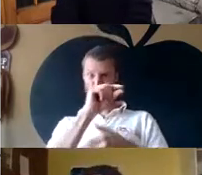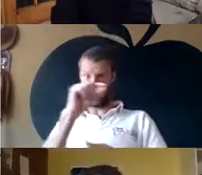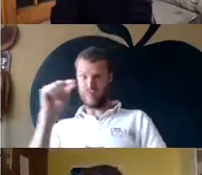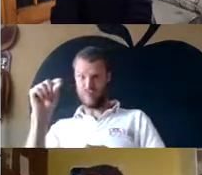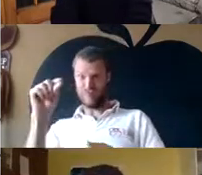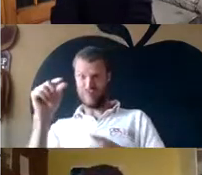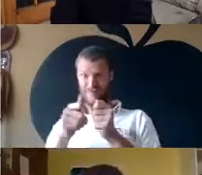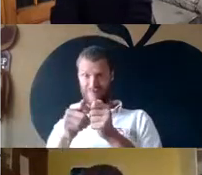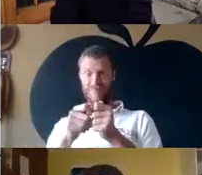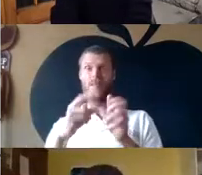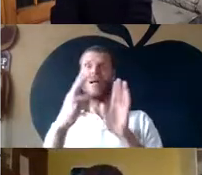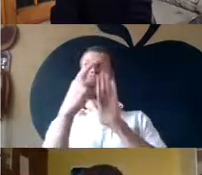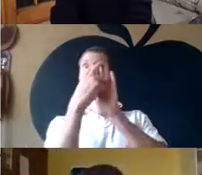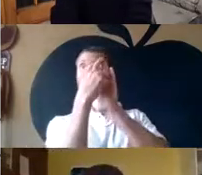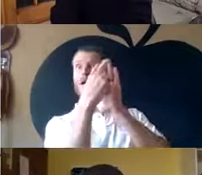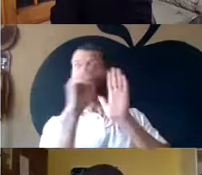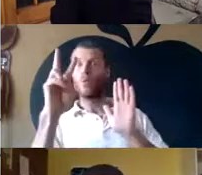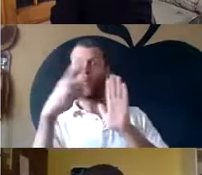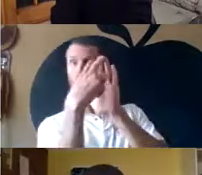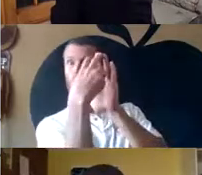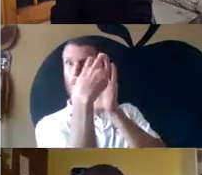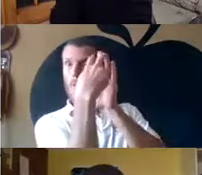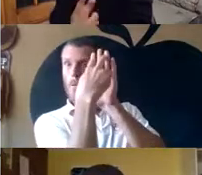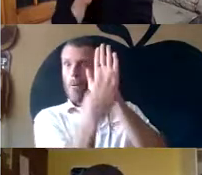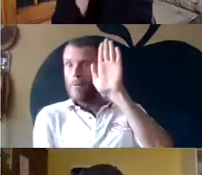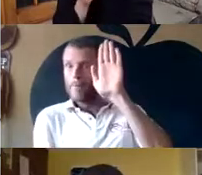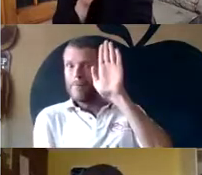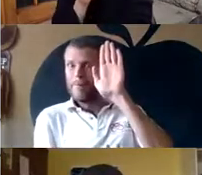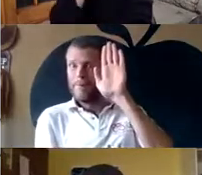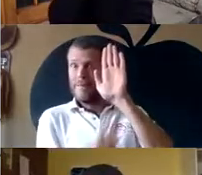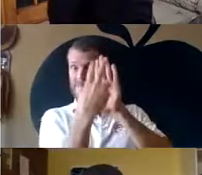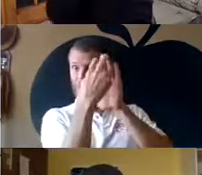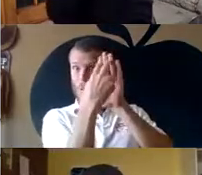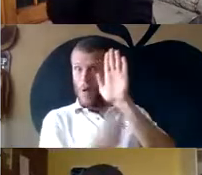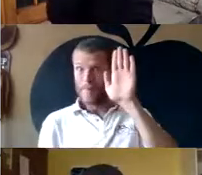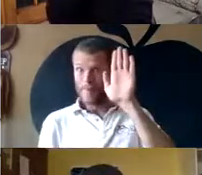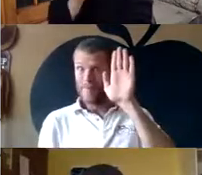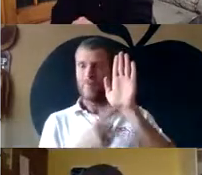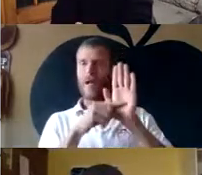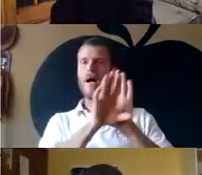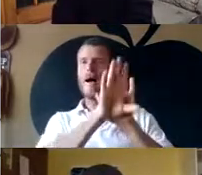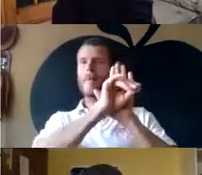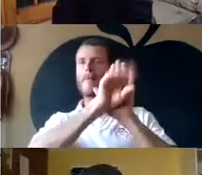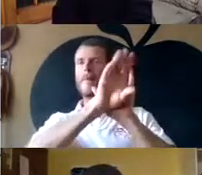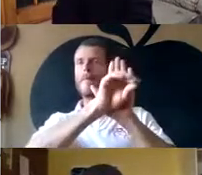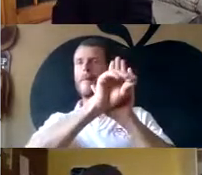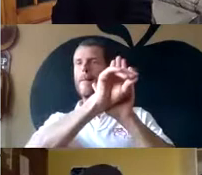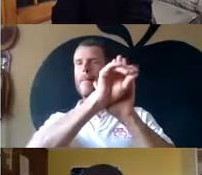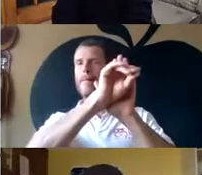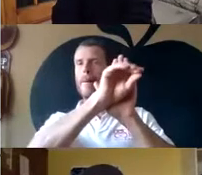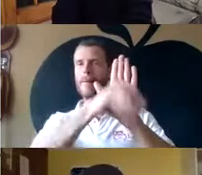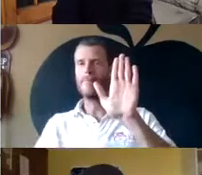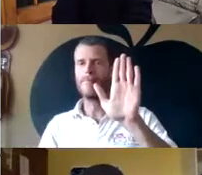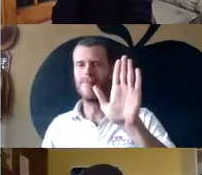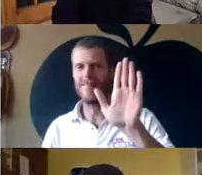You can type anything that you want as a deaf person, and you use two fingers to I'll drag have a from large top of the coffee, screen please. downwards,